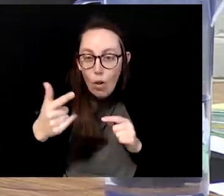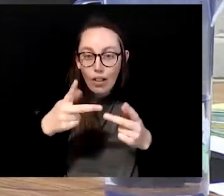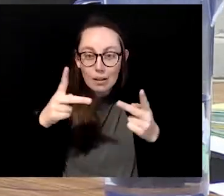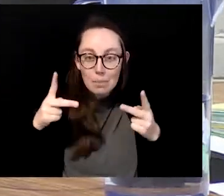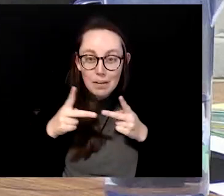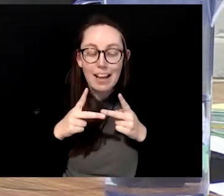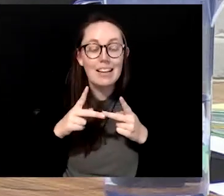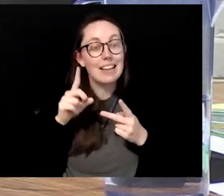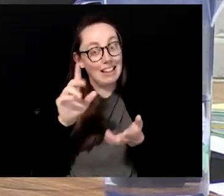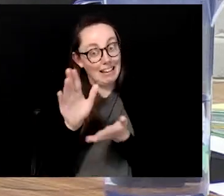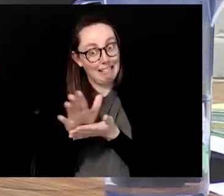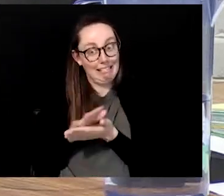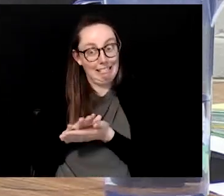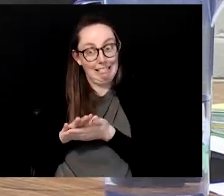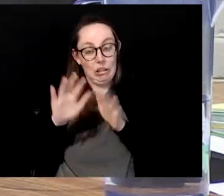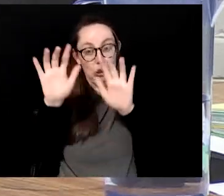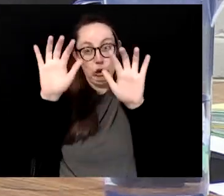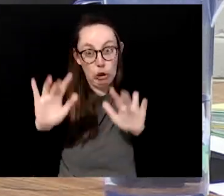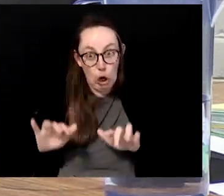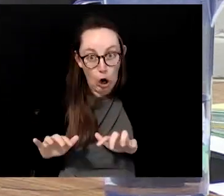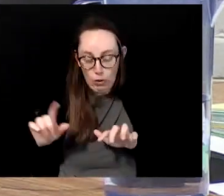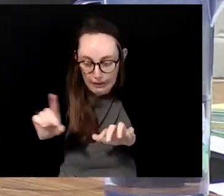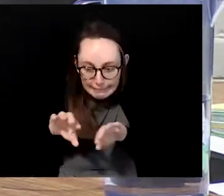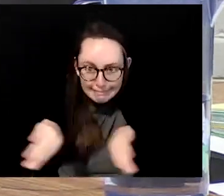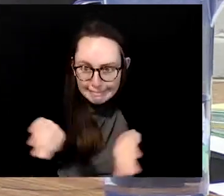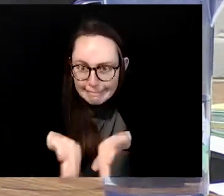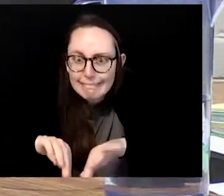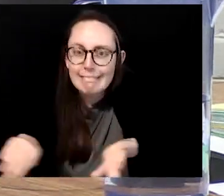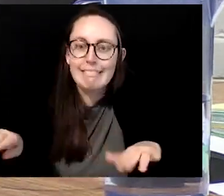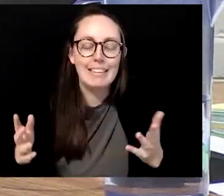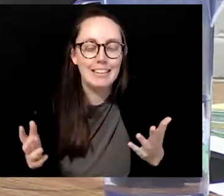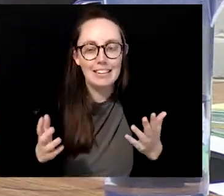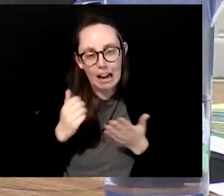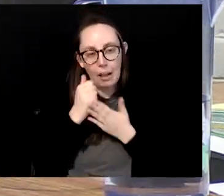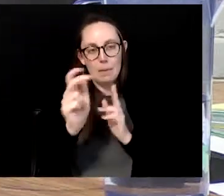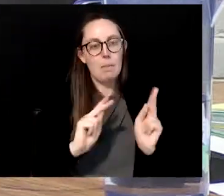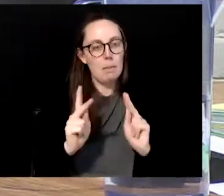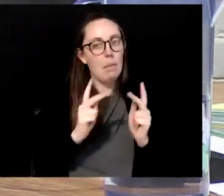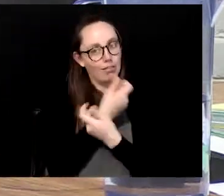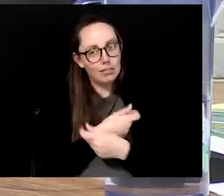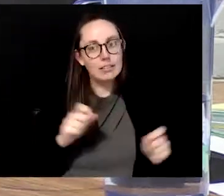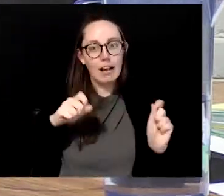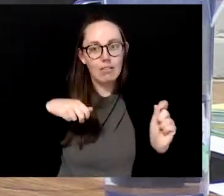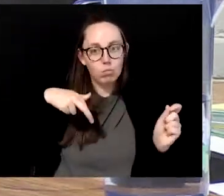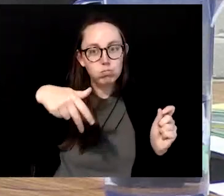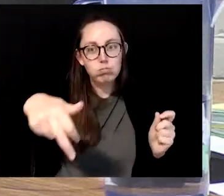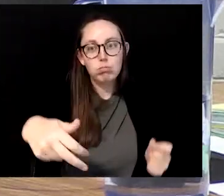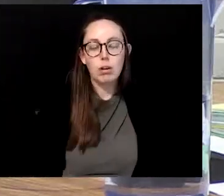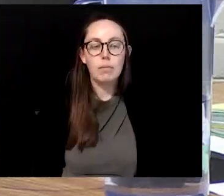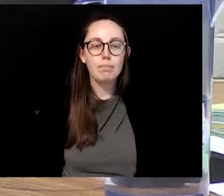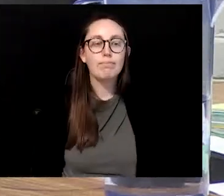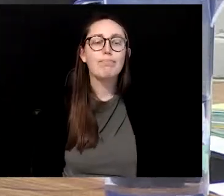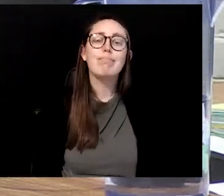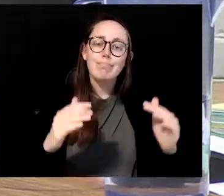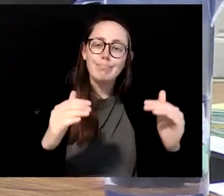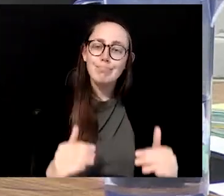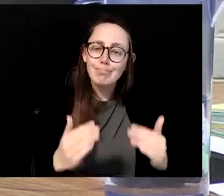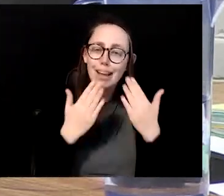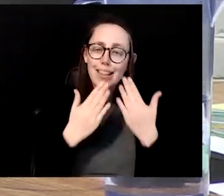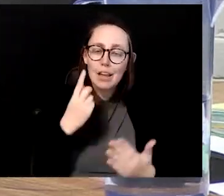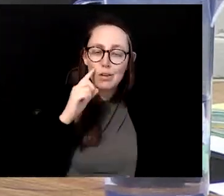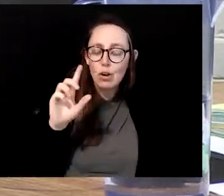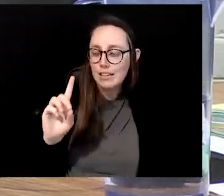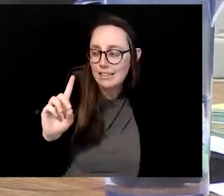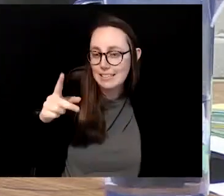uh where people were slipping on as well as also thanks to the DPW Crews for their assistance with snow removal in the